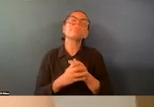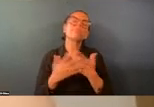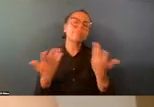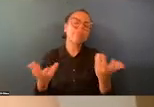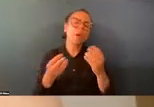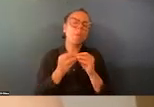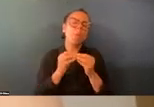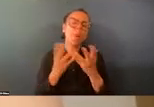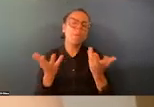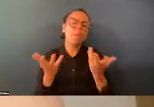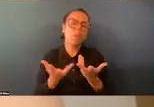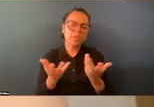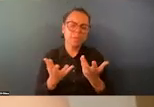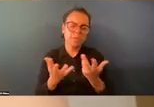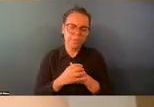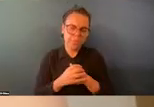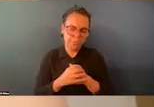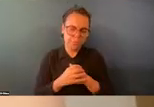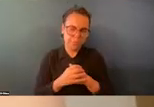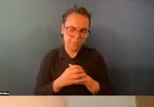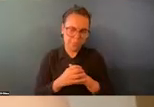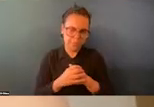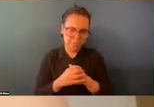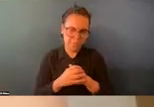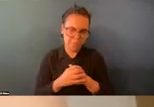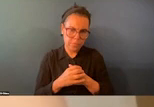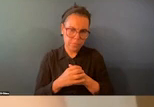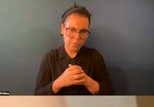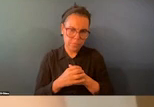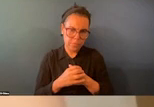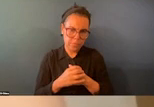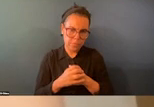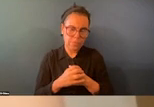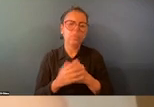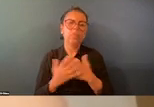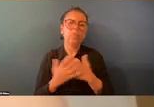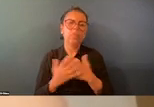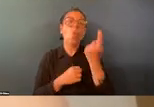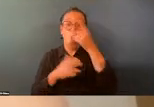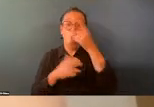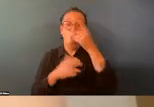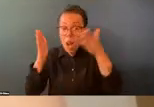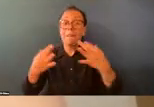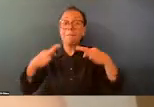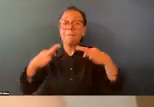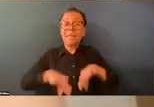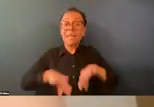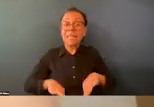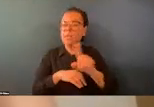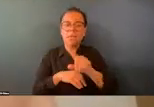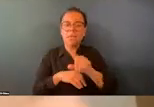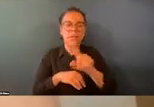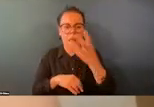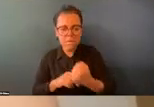yeah, since we are not only working with one ministry, we work with different ministries because the climate